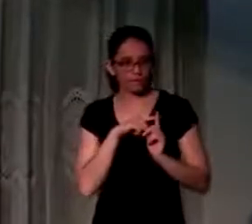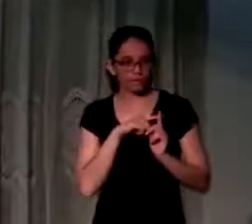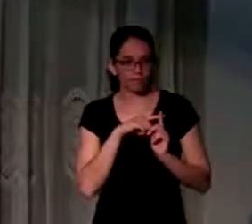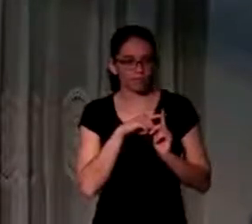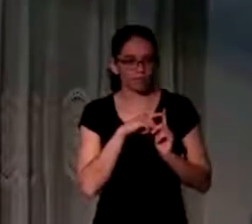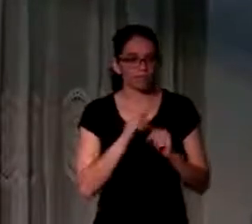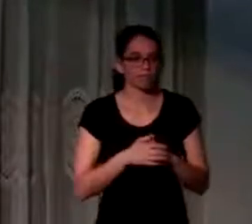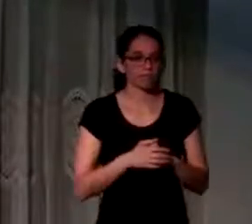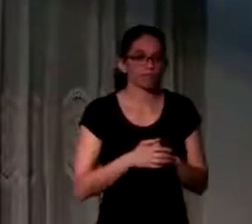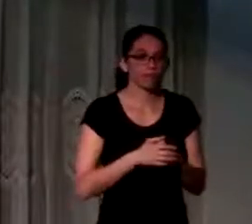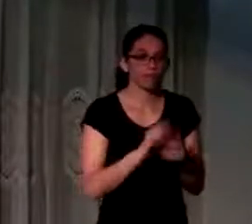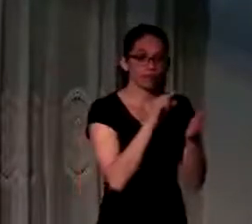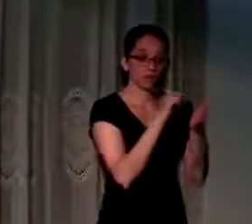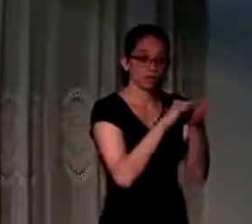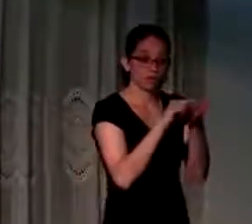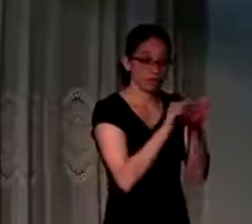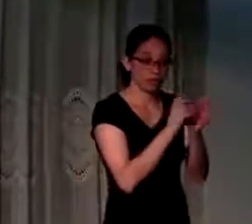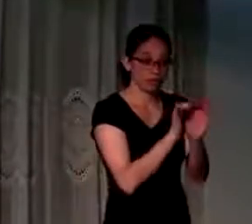For the scripture says,